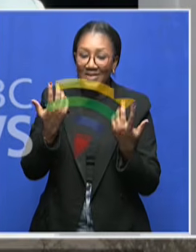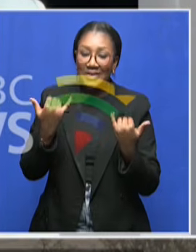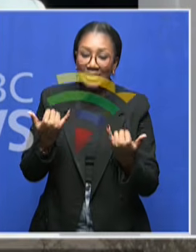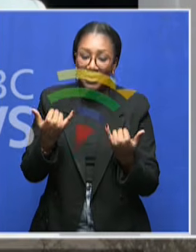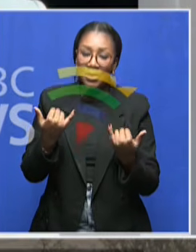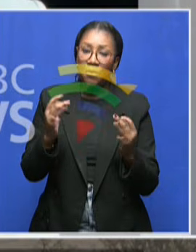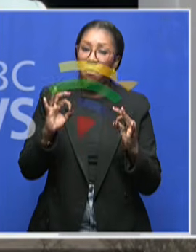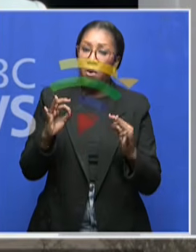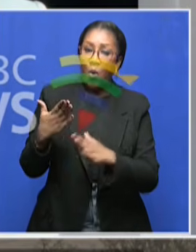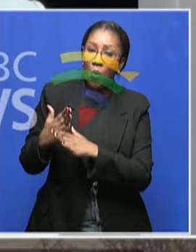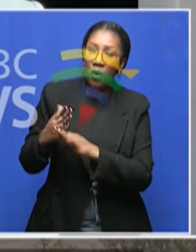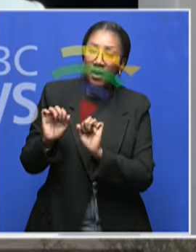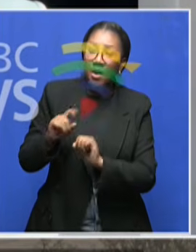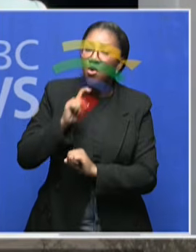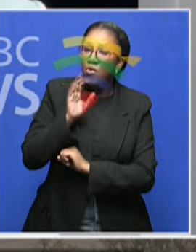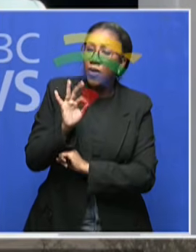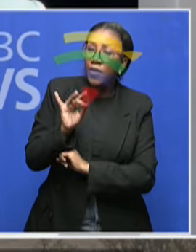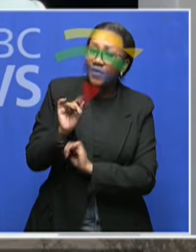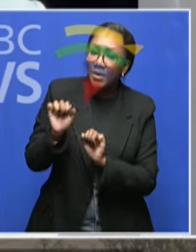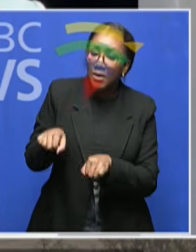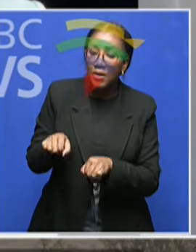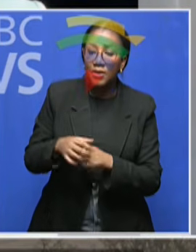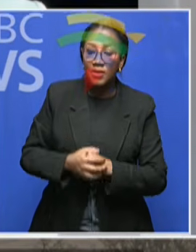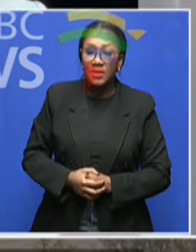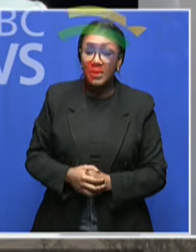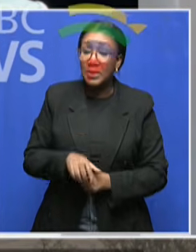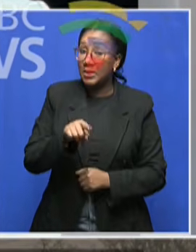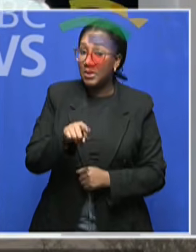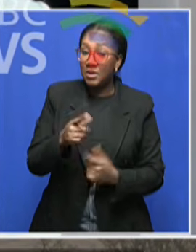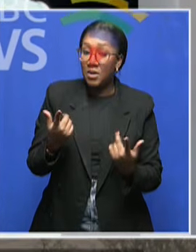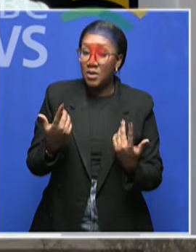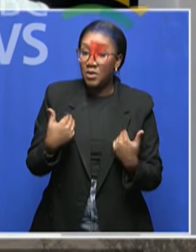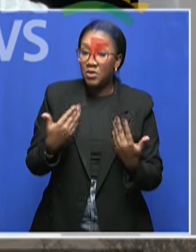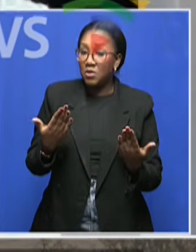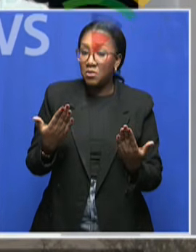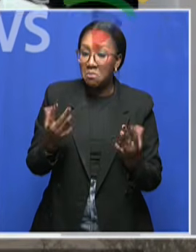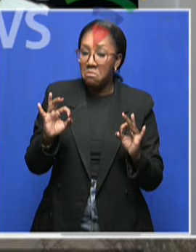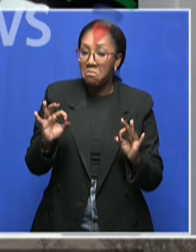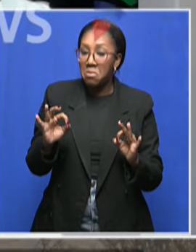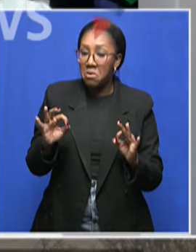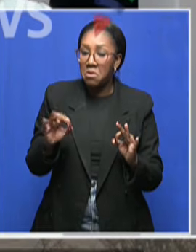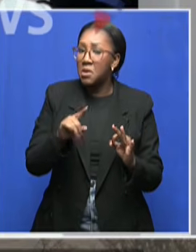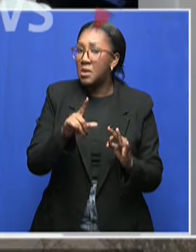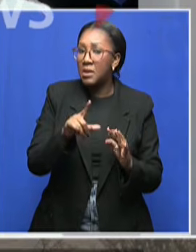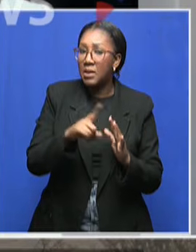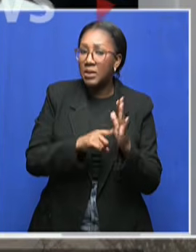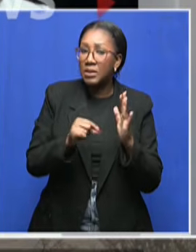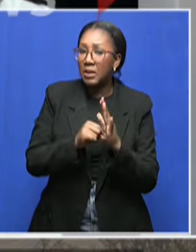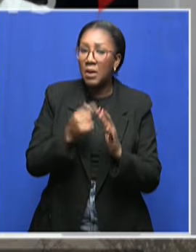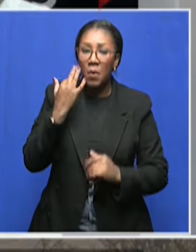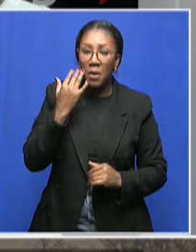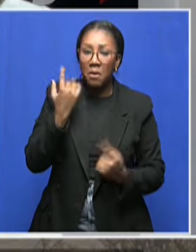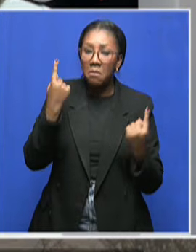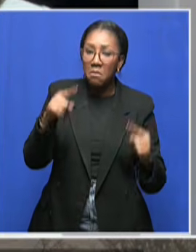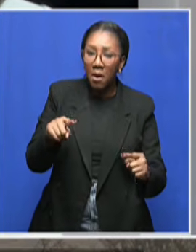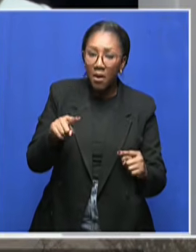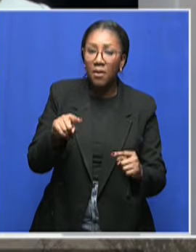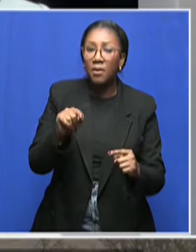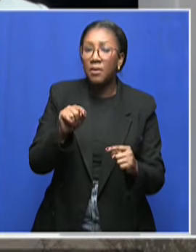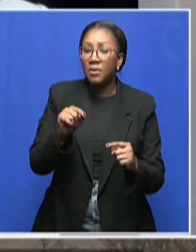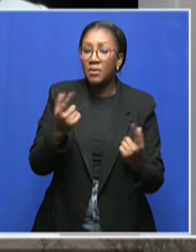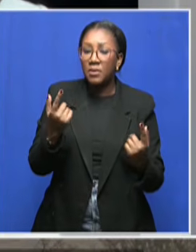making it functional form as well. But this is your debut. So just remind us of when you are actually going to be there,